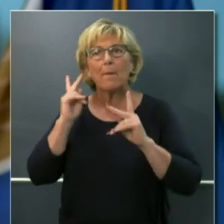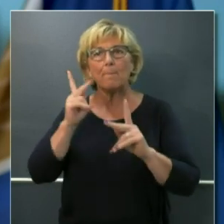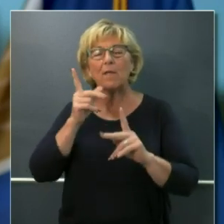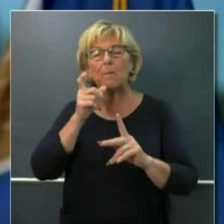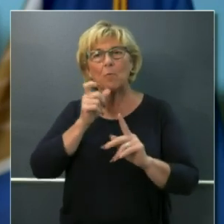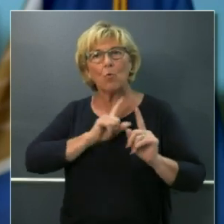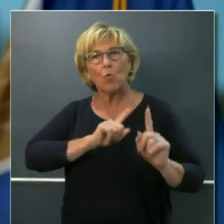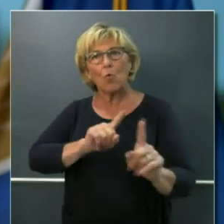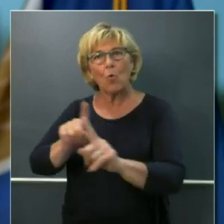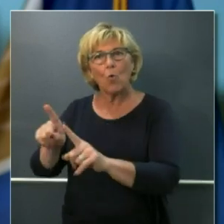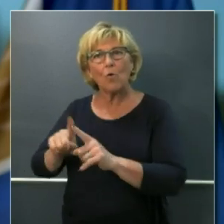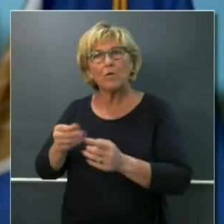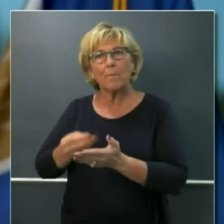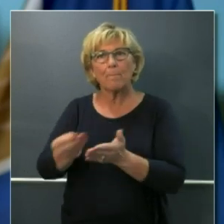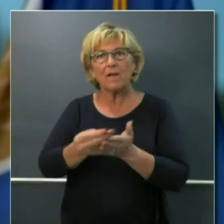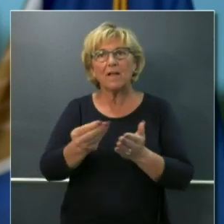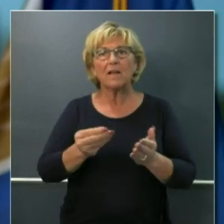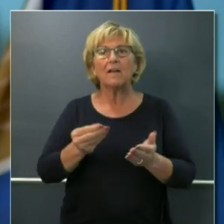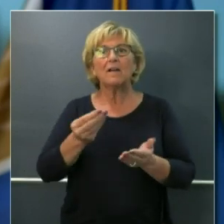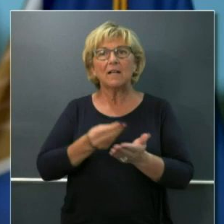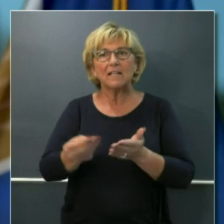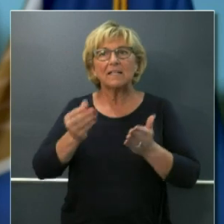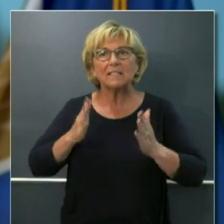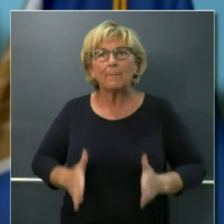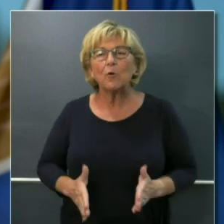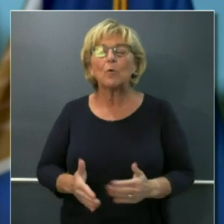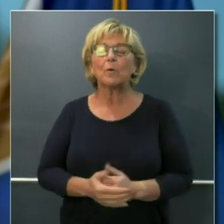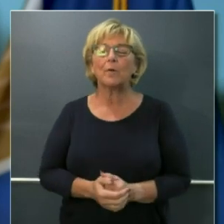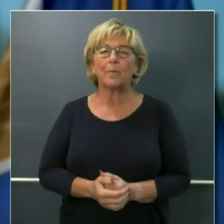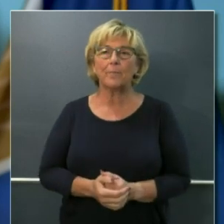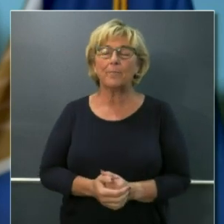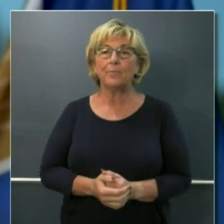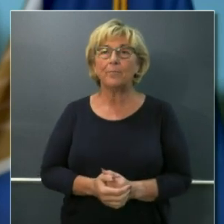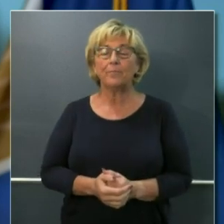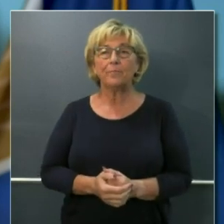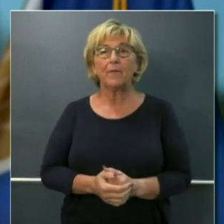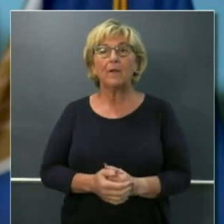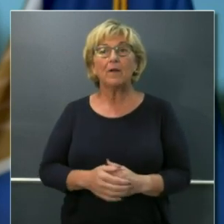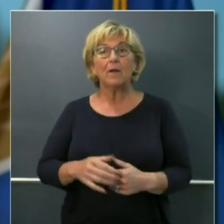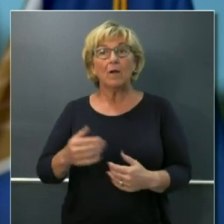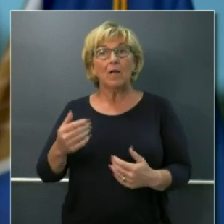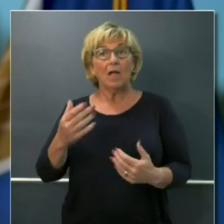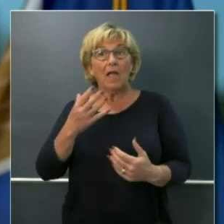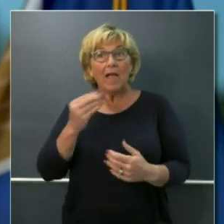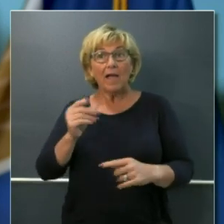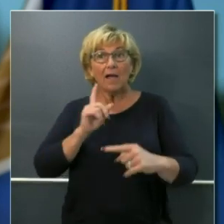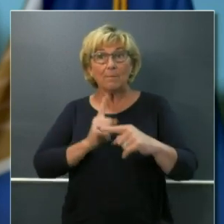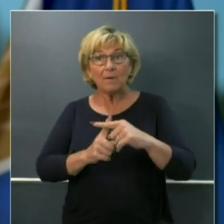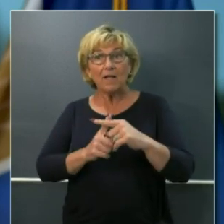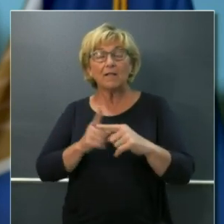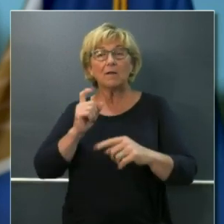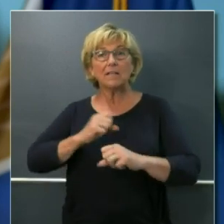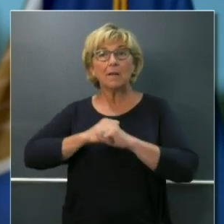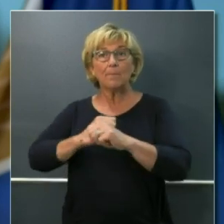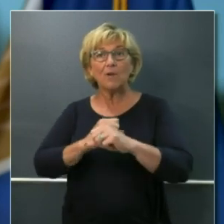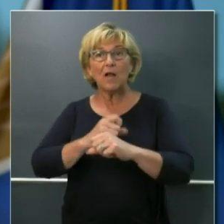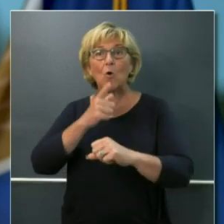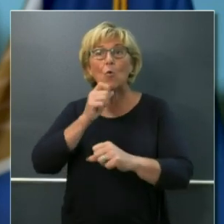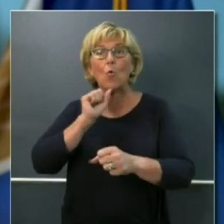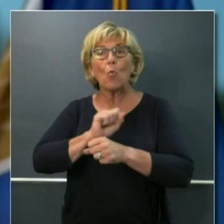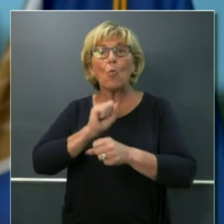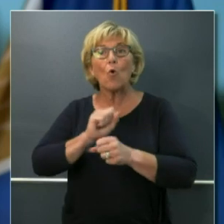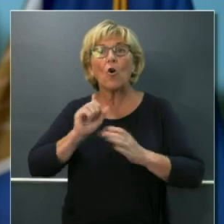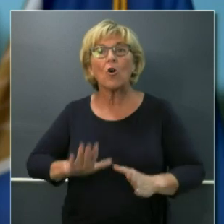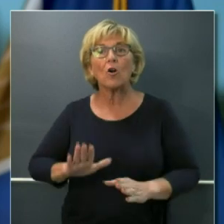of course, one of the business's foundational resources, most fundamental, and that's workers. At the same time, we're